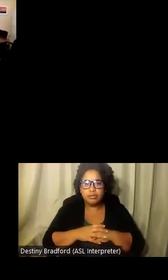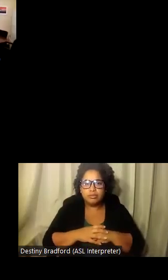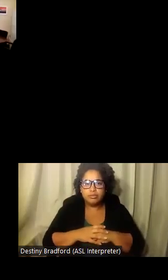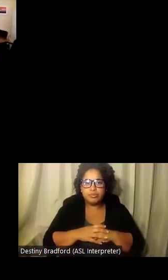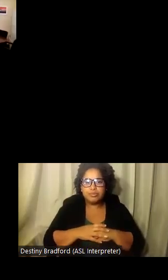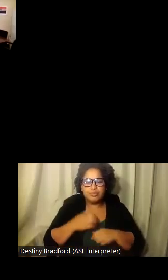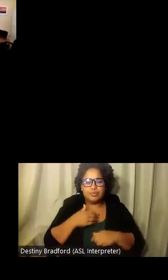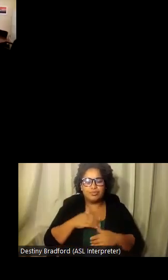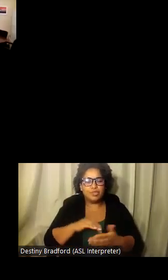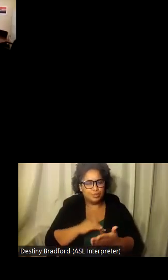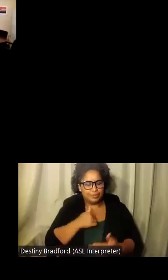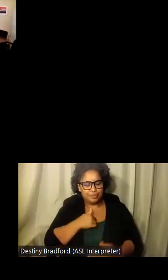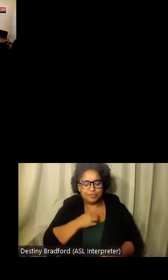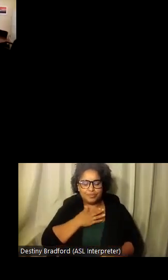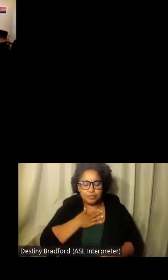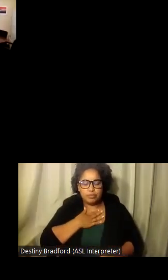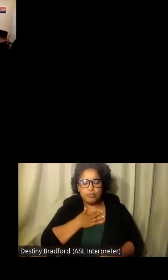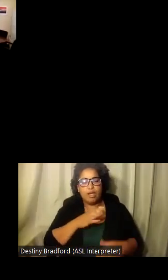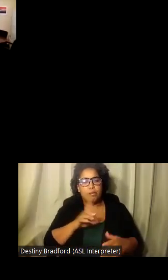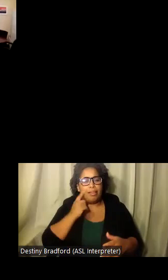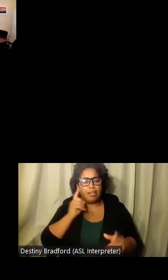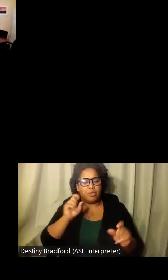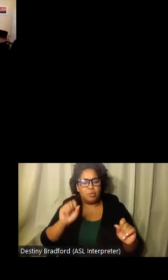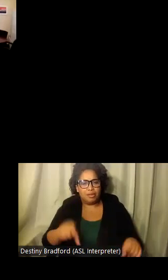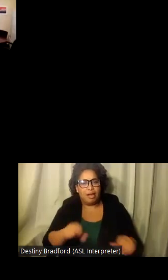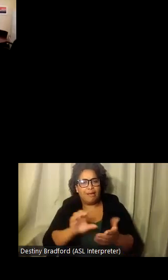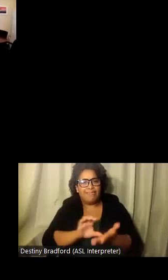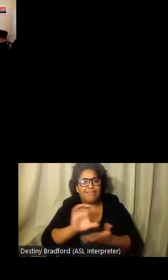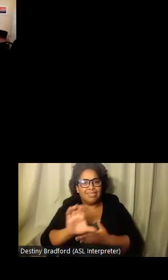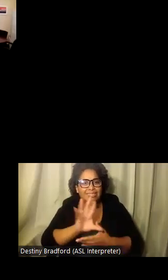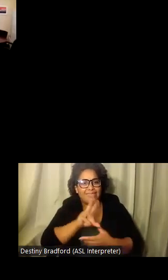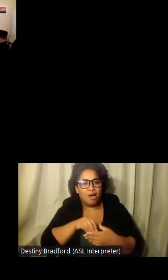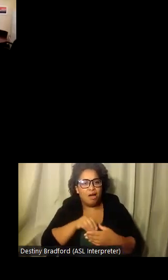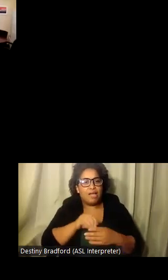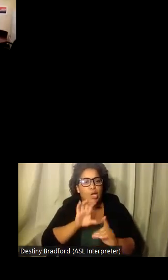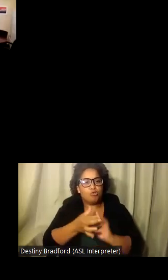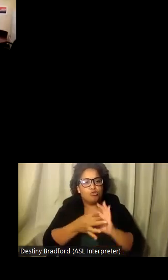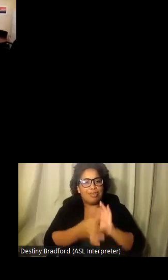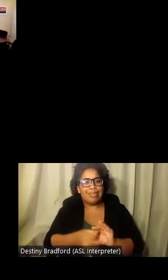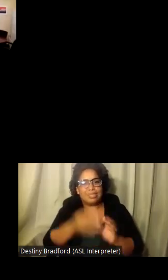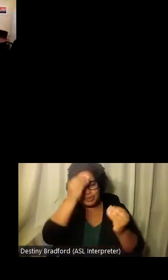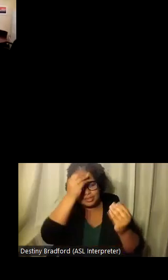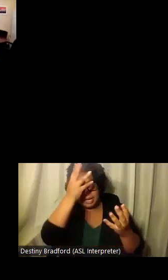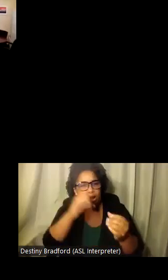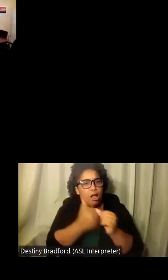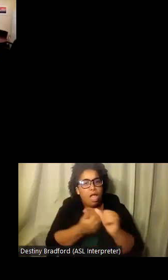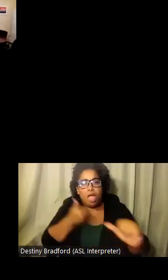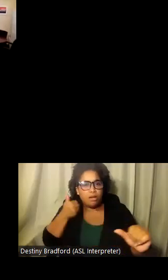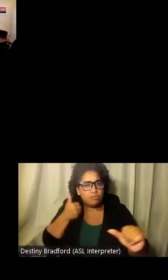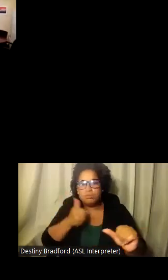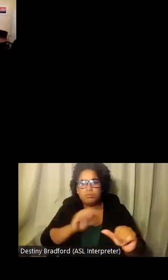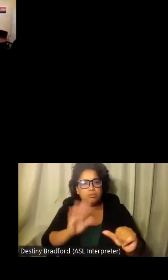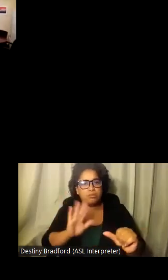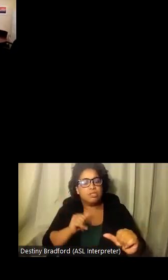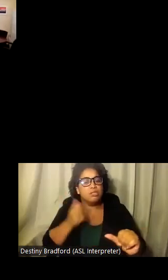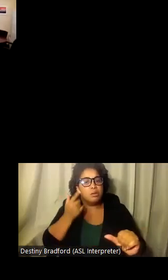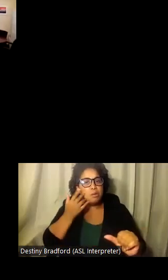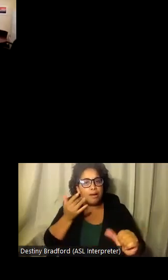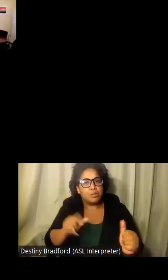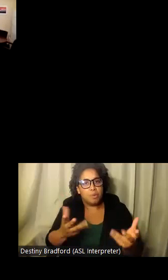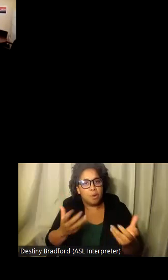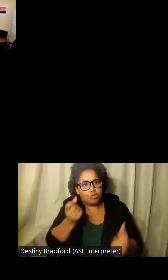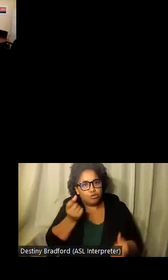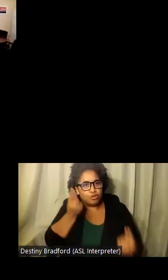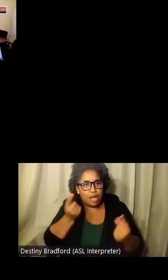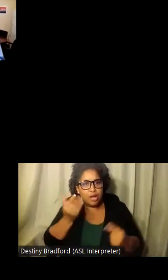Excuse me, and I think that we can be doing that by investing, if you will, in a culture of data and not getting left behind, so that we can understand